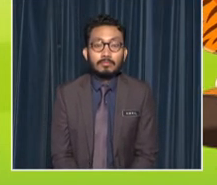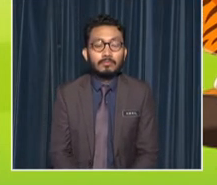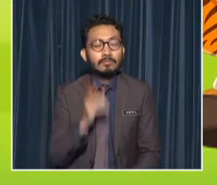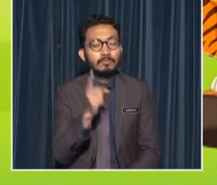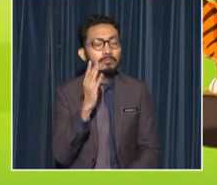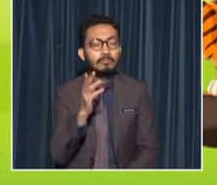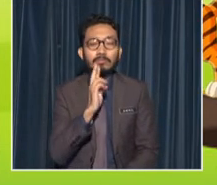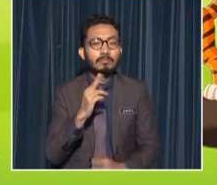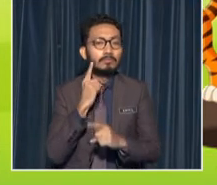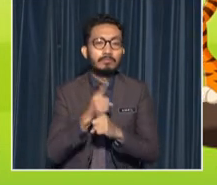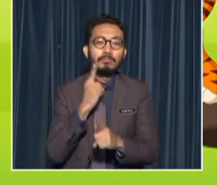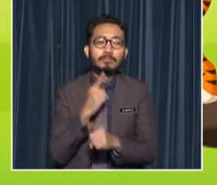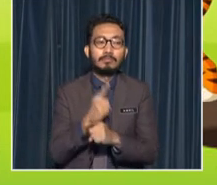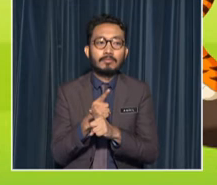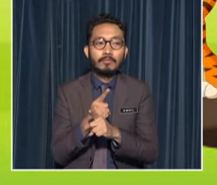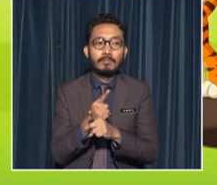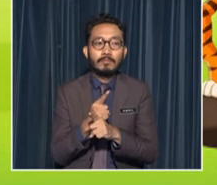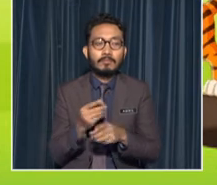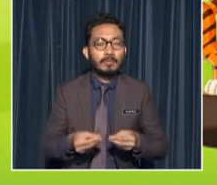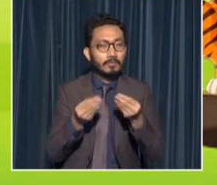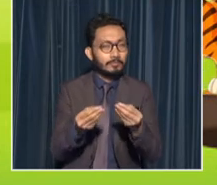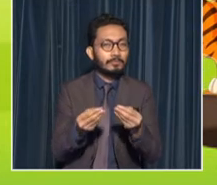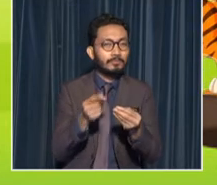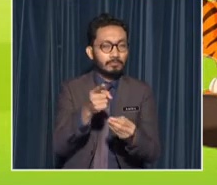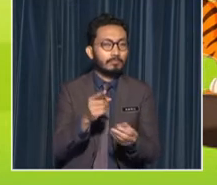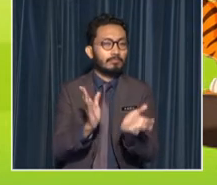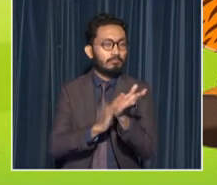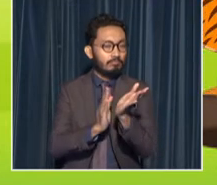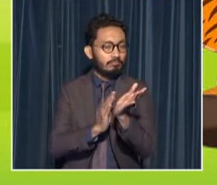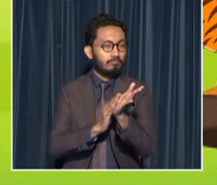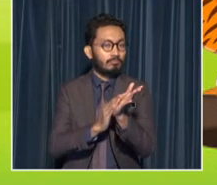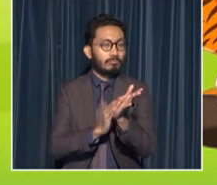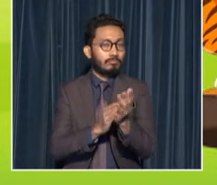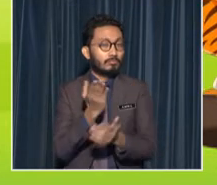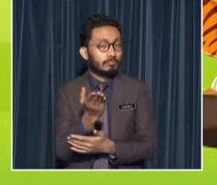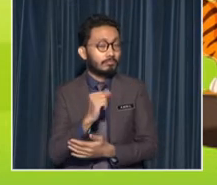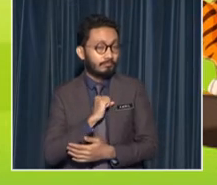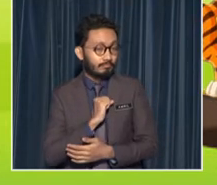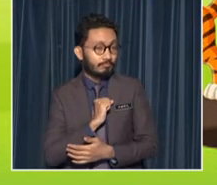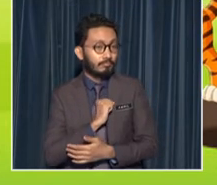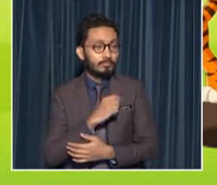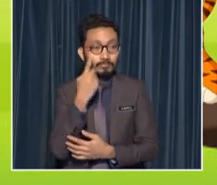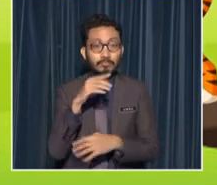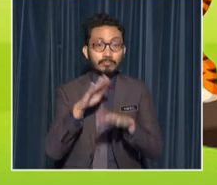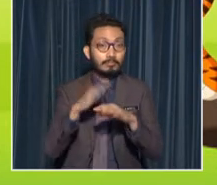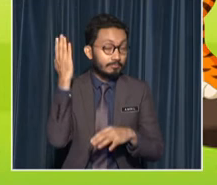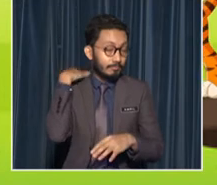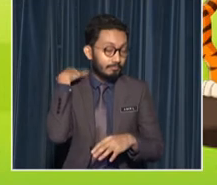You are right! Give yourself a pat yourself on the